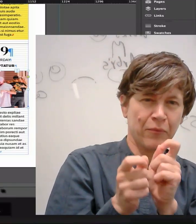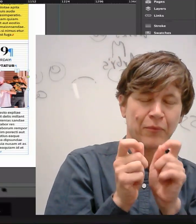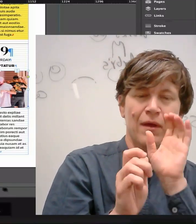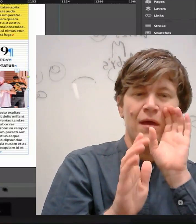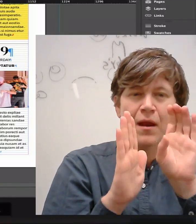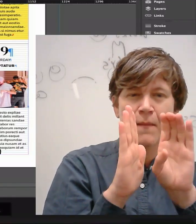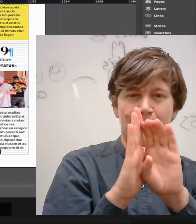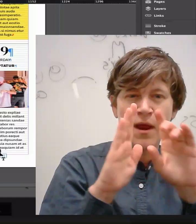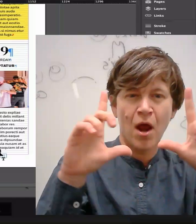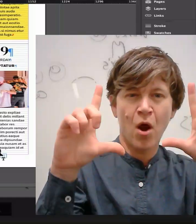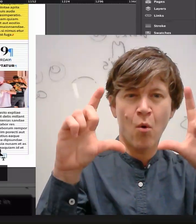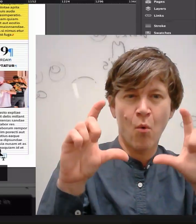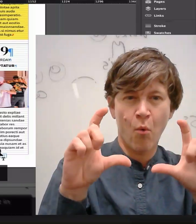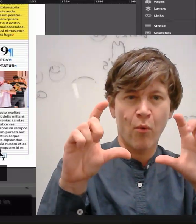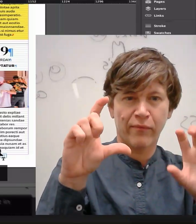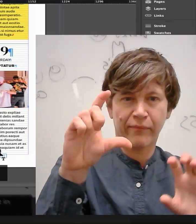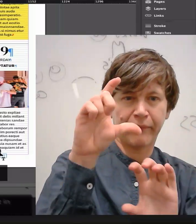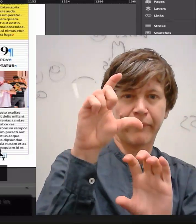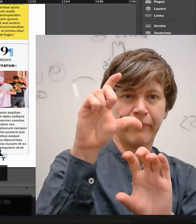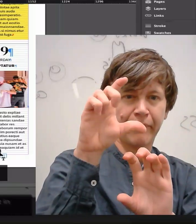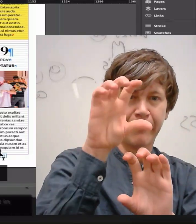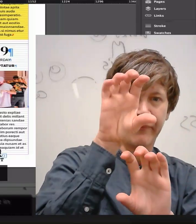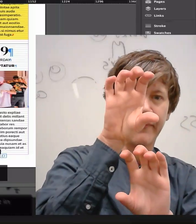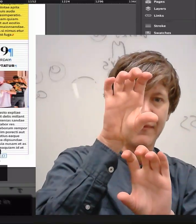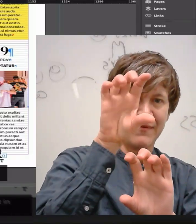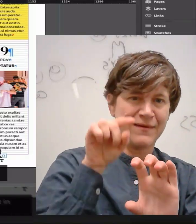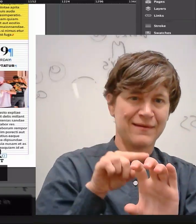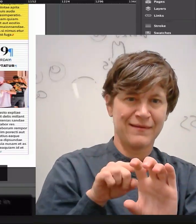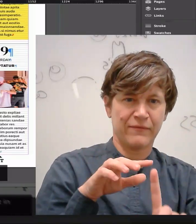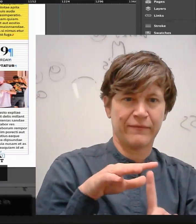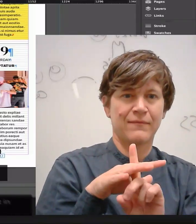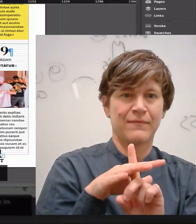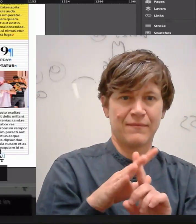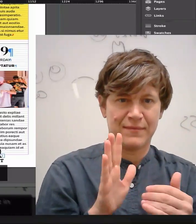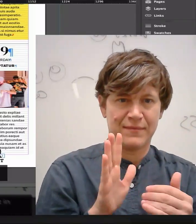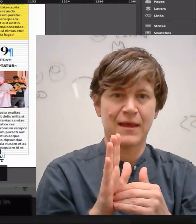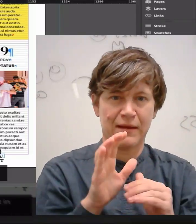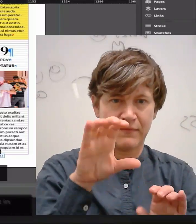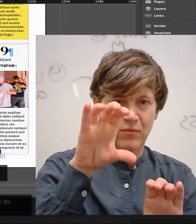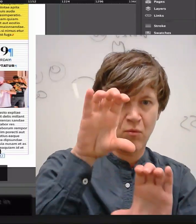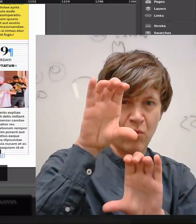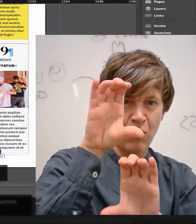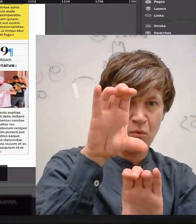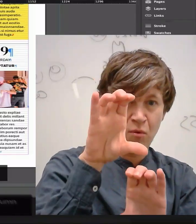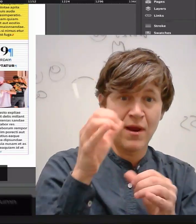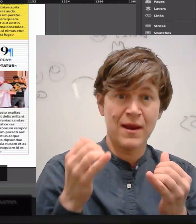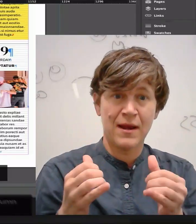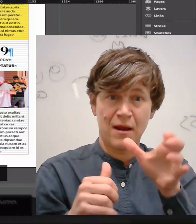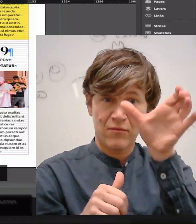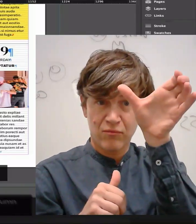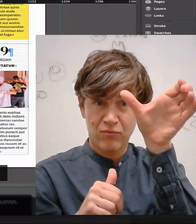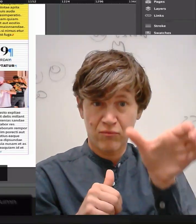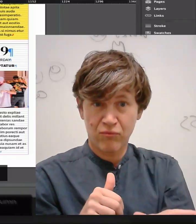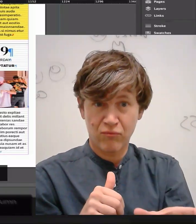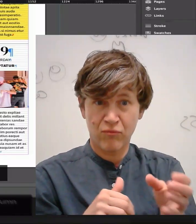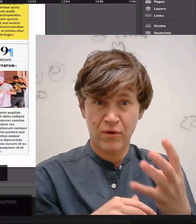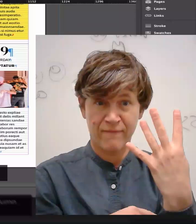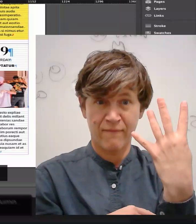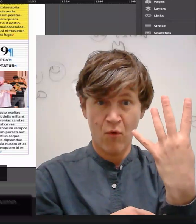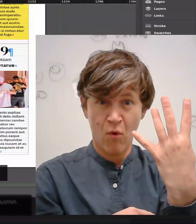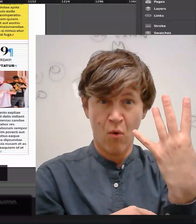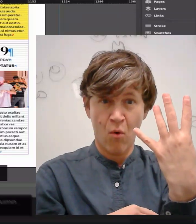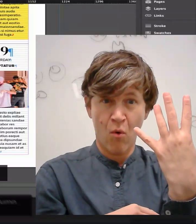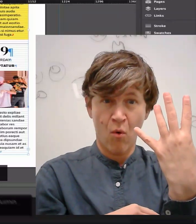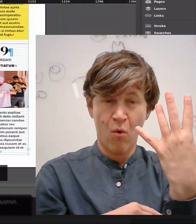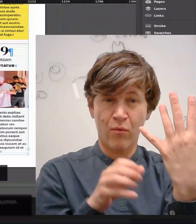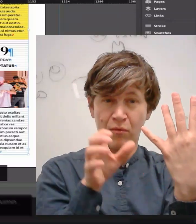enough to bring it back. And I'll just do it enough so that the text in column 4 shares the same baseline as